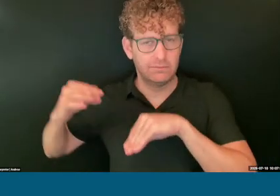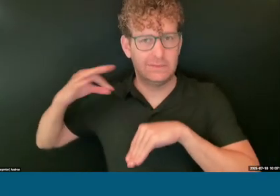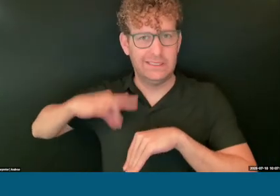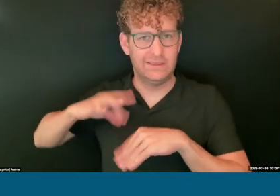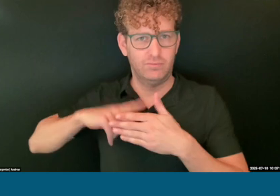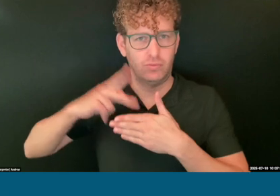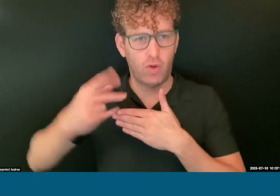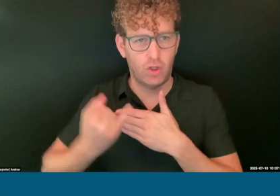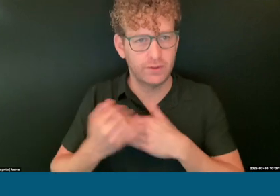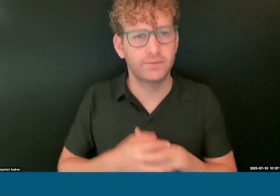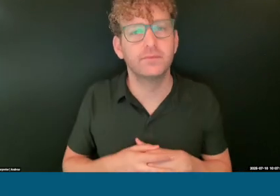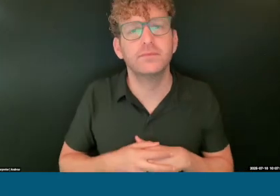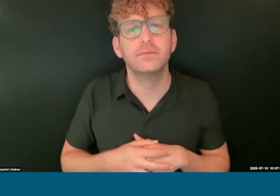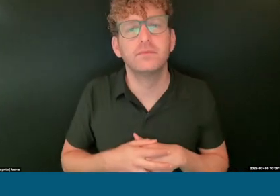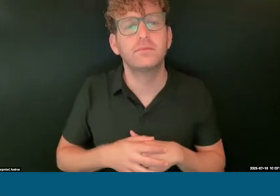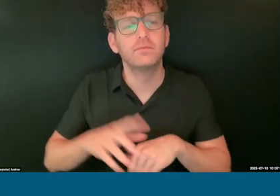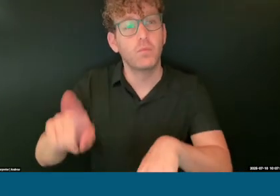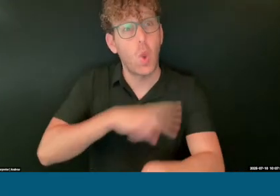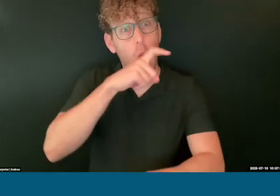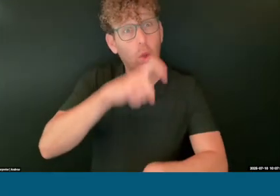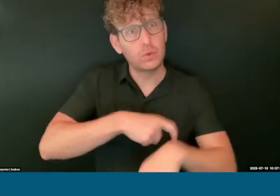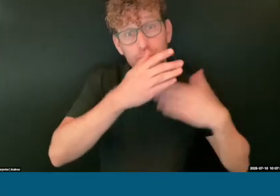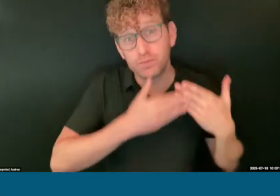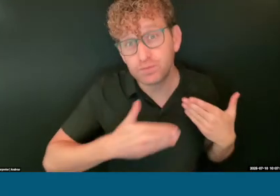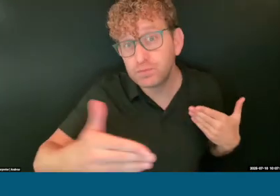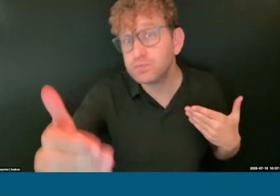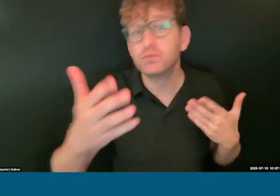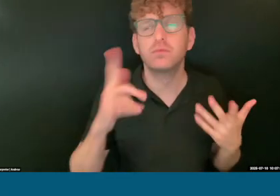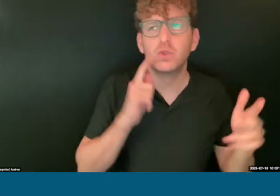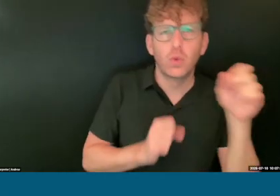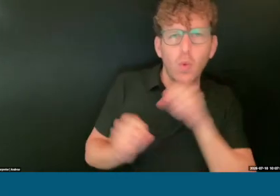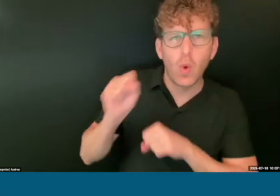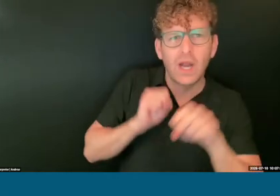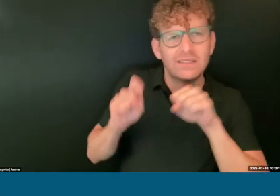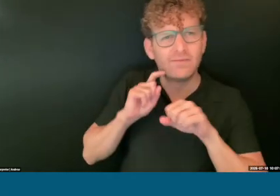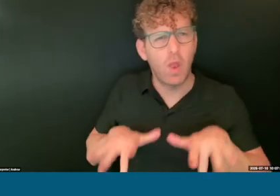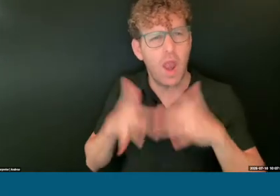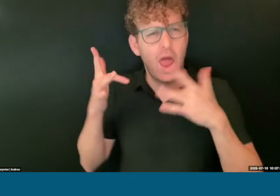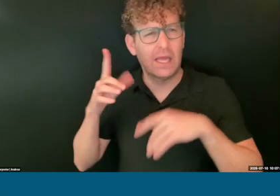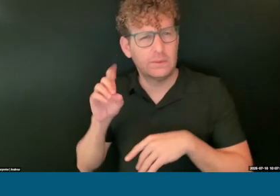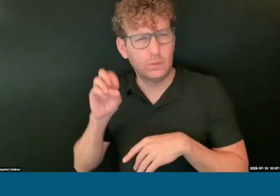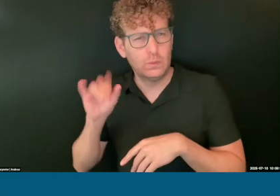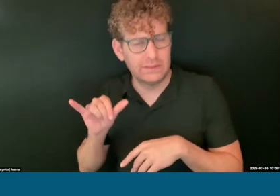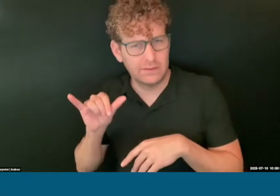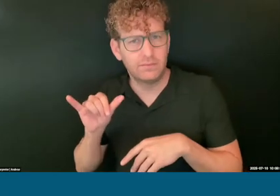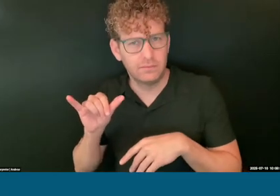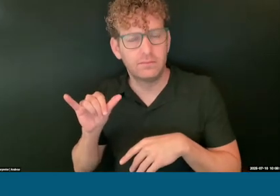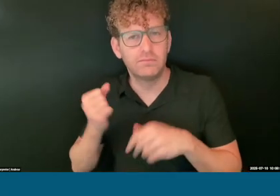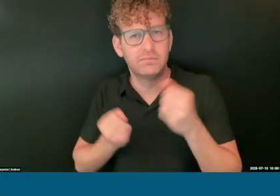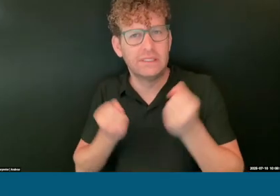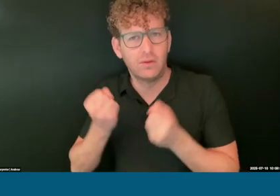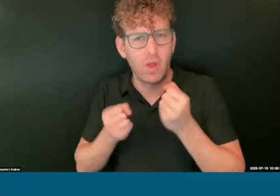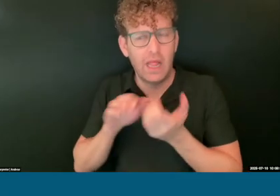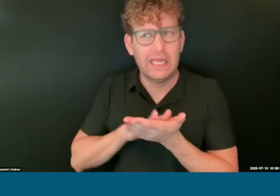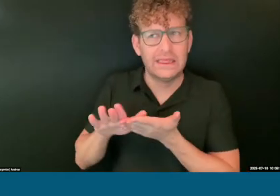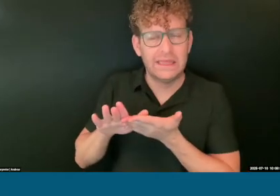The long-term strategy for light-duty vehicles and clean mobility projects serves as CARB's long-term